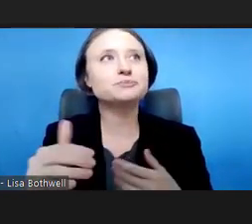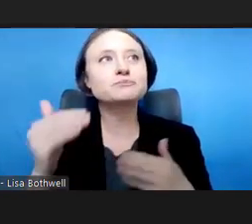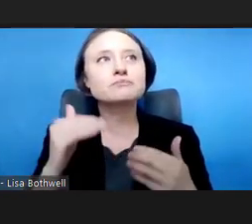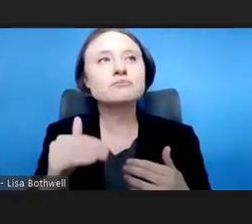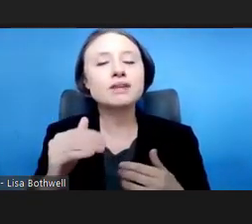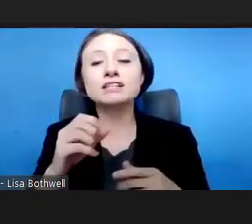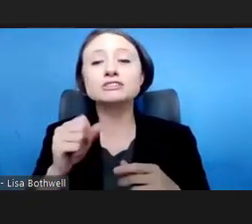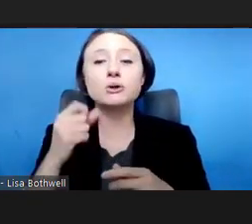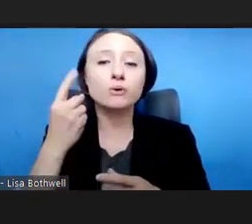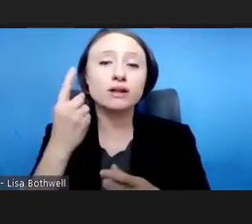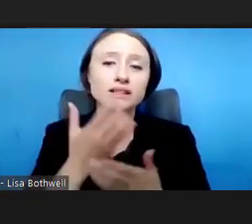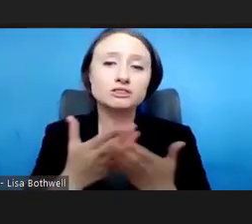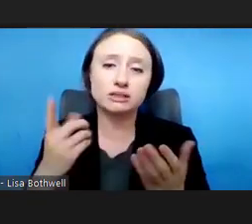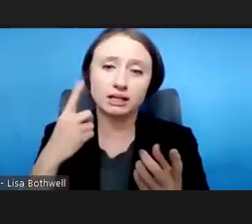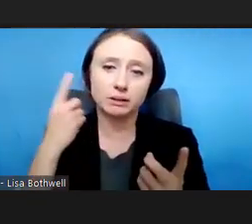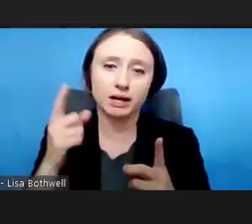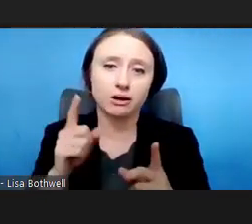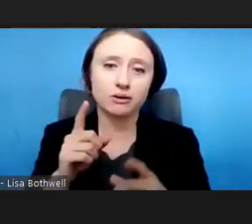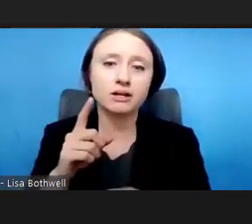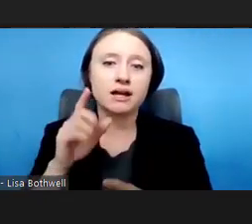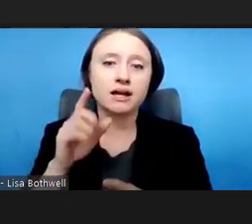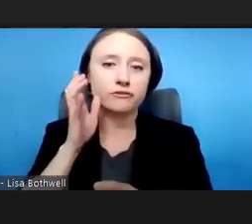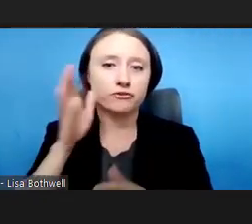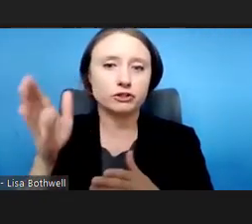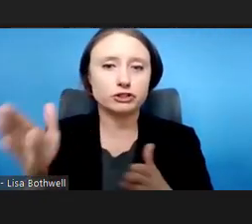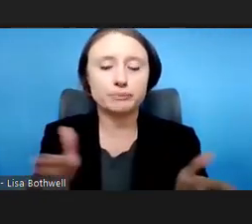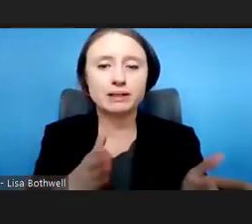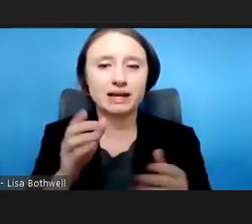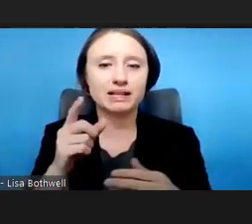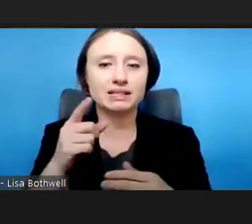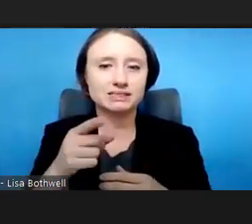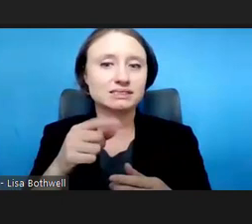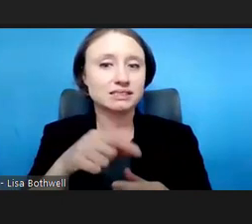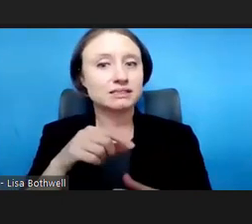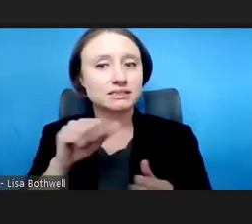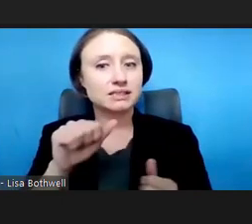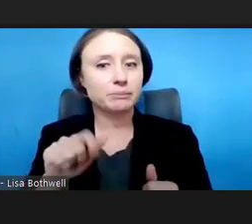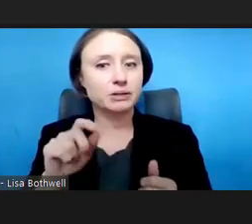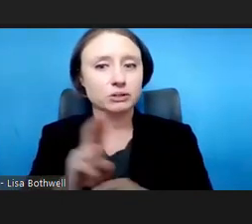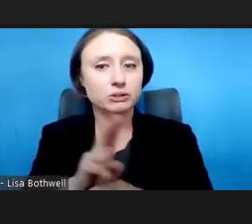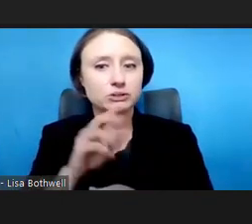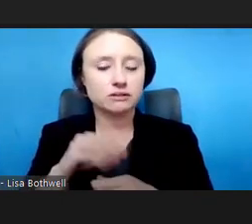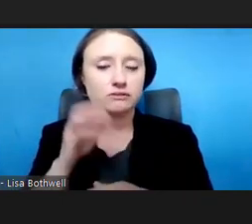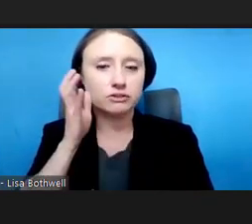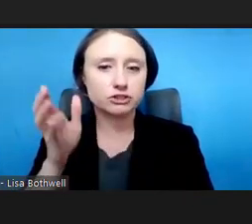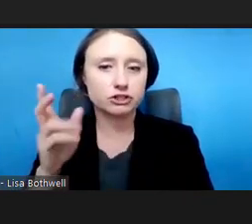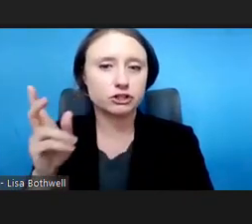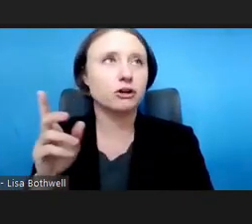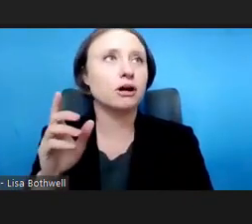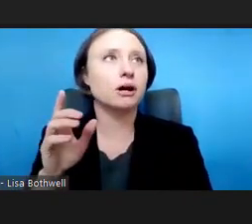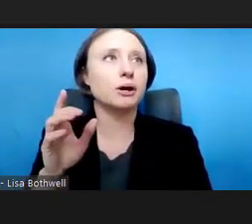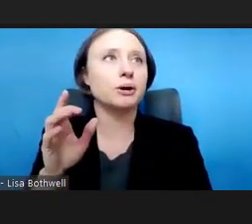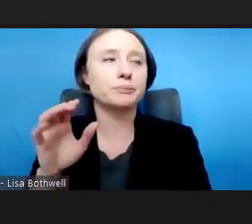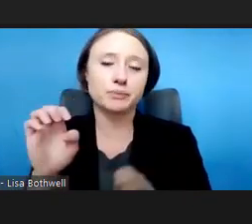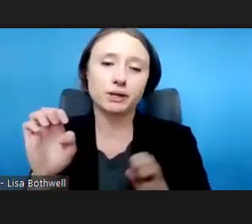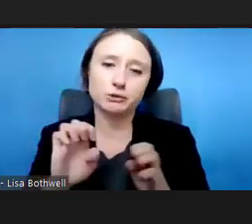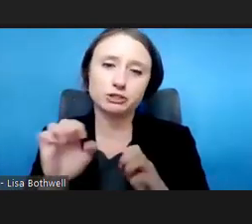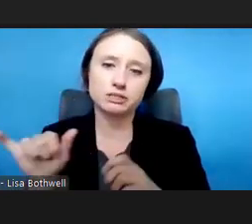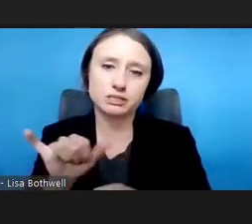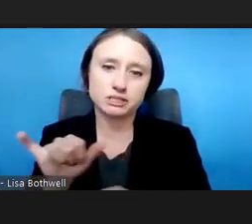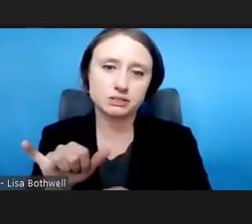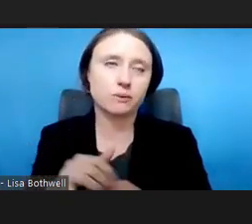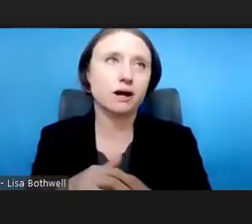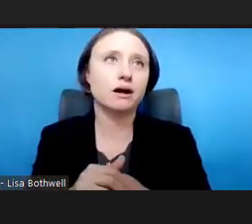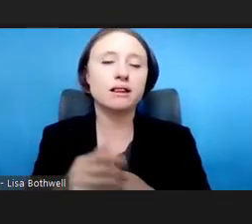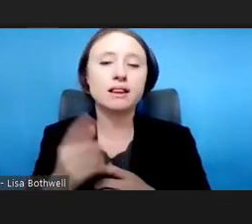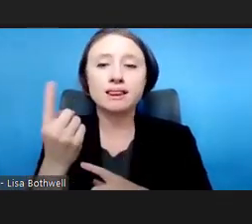To request amendments to 1915C waivers. So something to think about for future planning is that